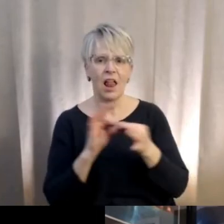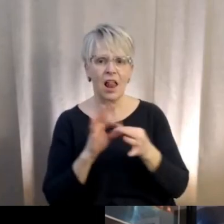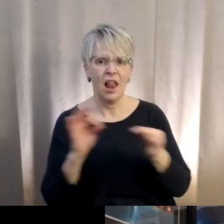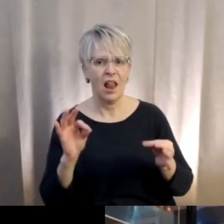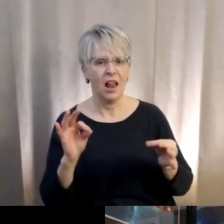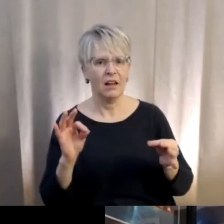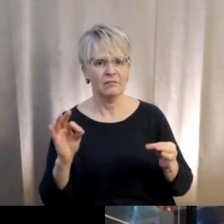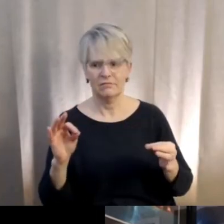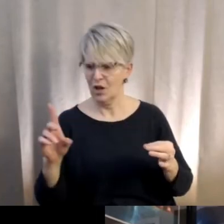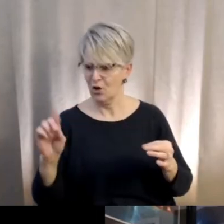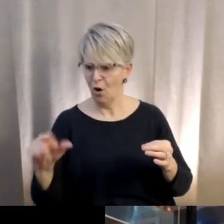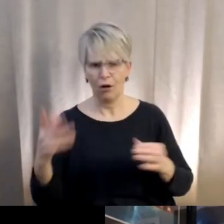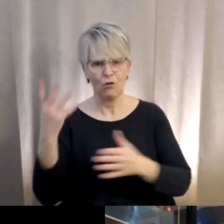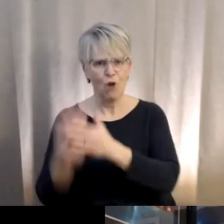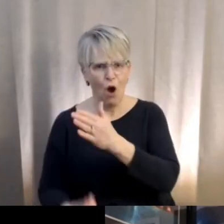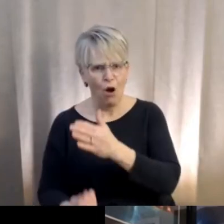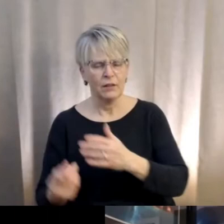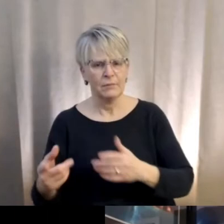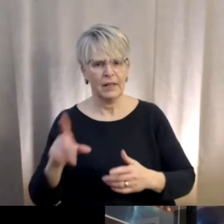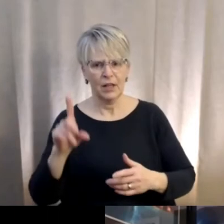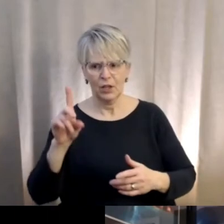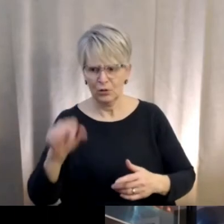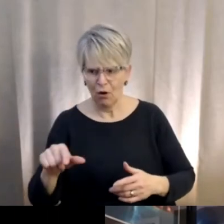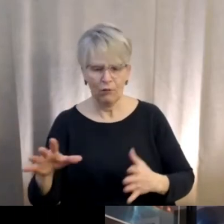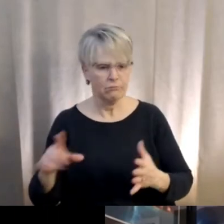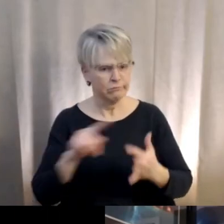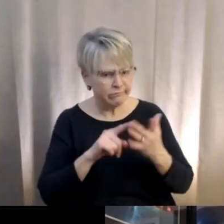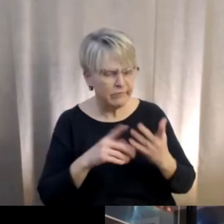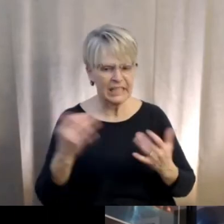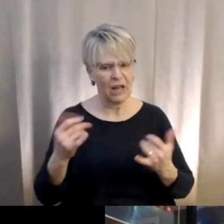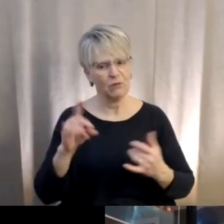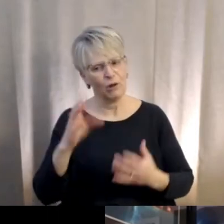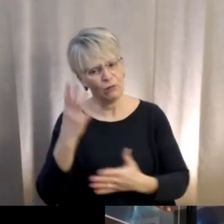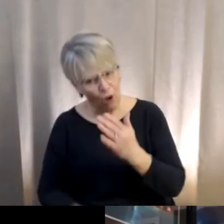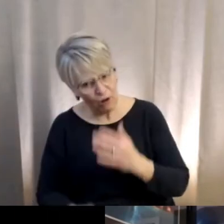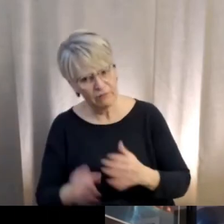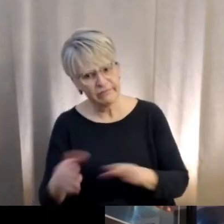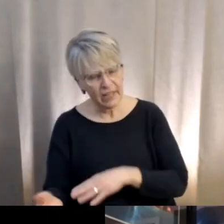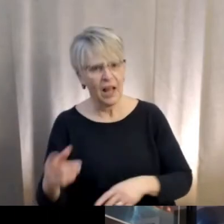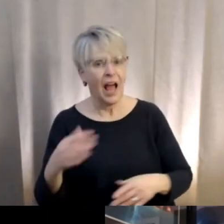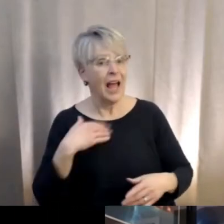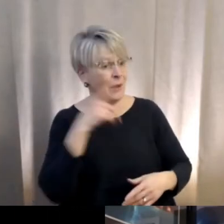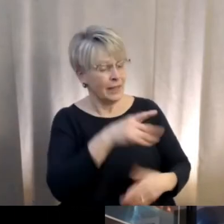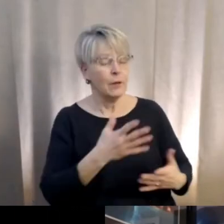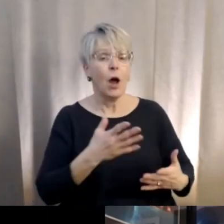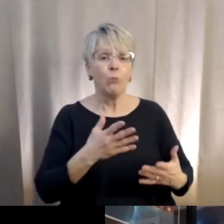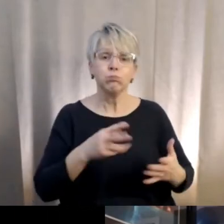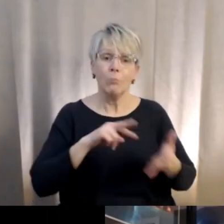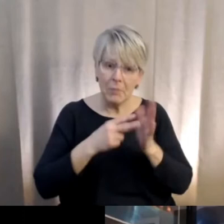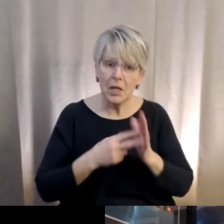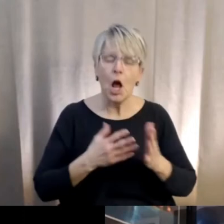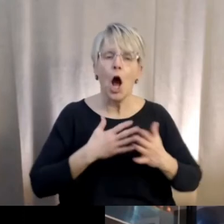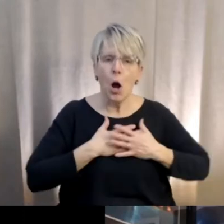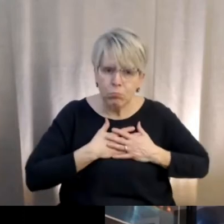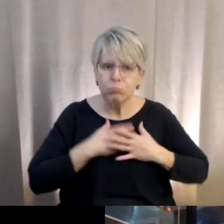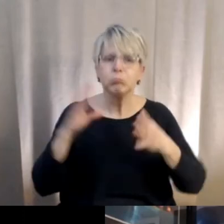past dog stories about, you know, how their dog impacted them positively. And I know it's a really genuine, kind place that they're